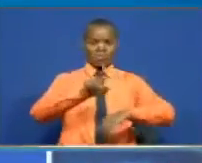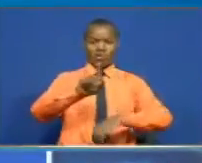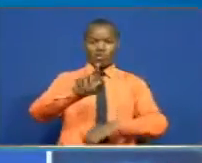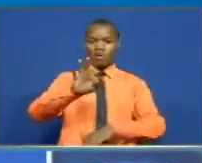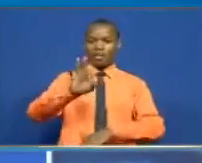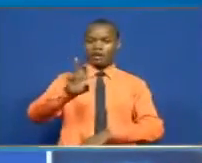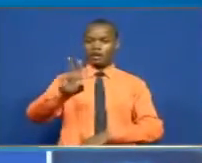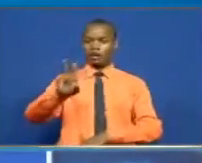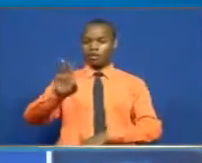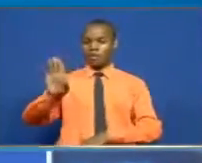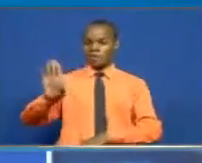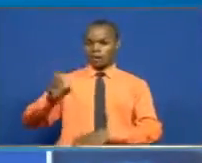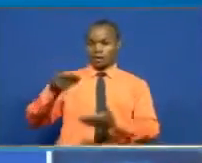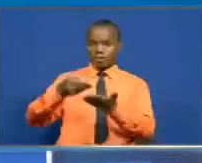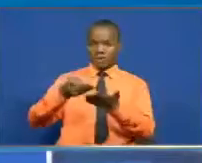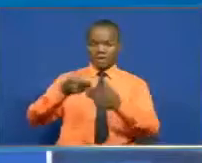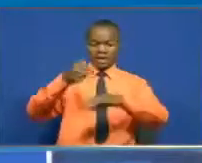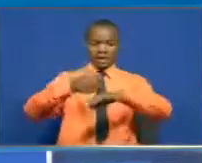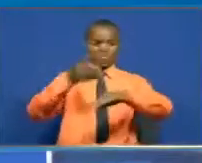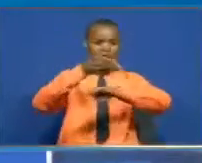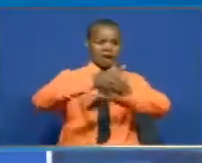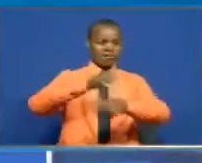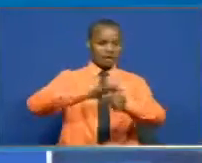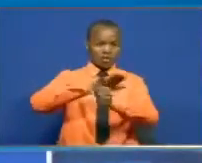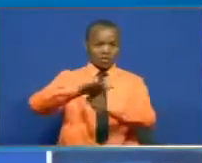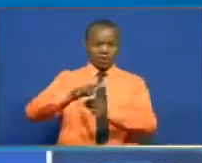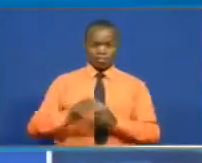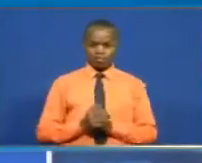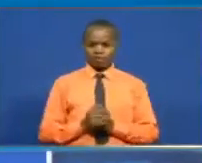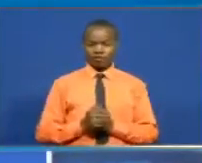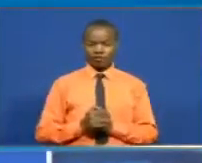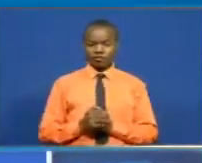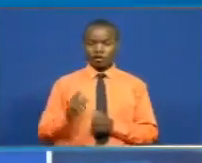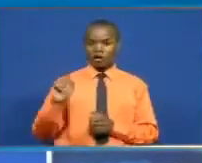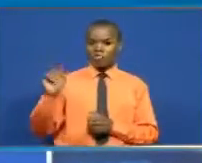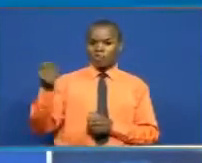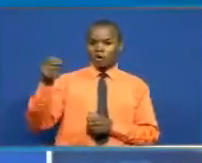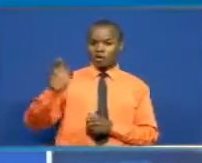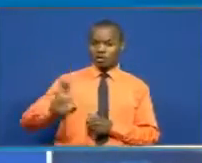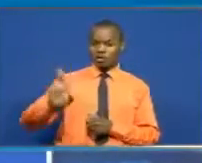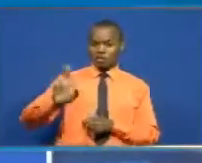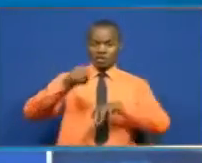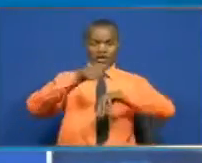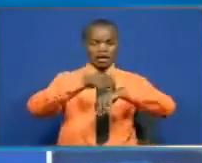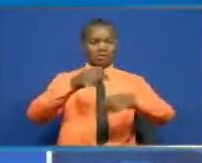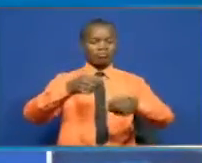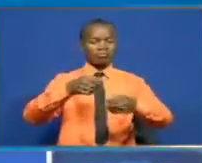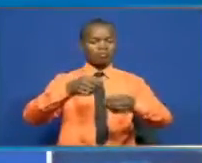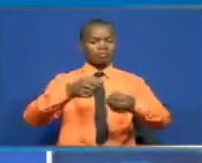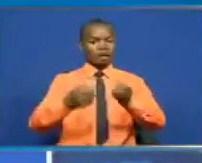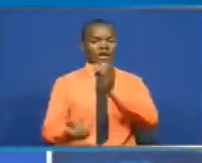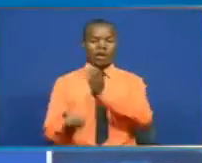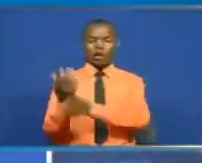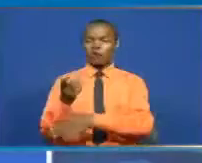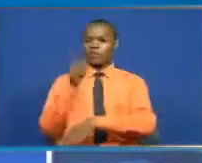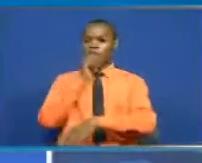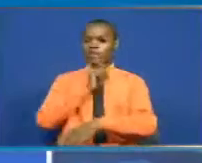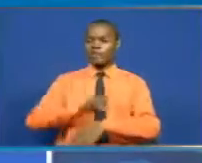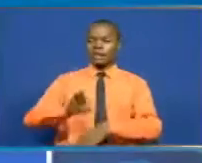shilling post-COVID recovery strategy. President Uhuru Kenyatta, presiding over the launch of the three strategy,